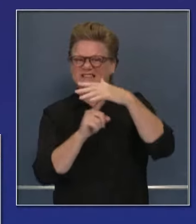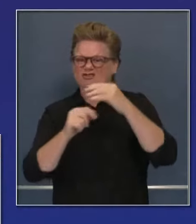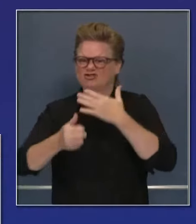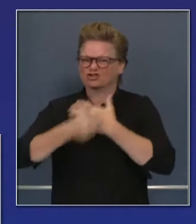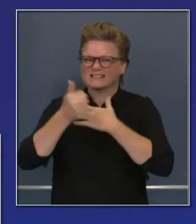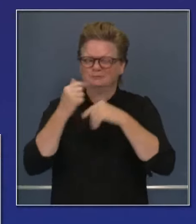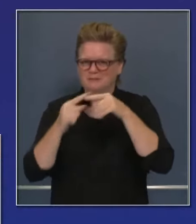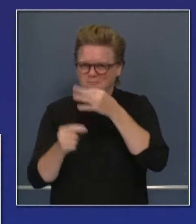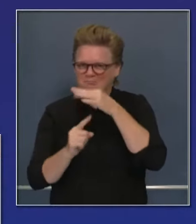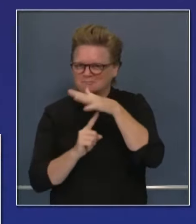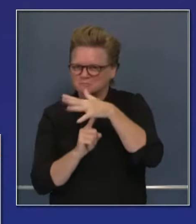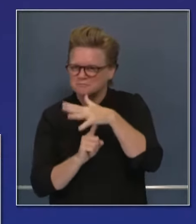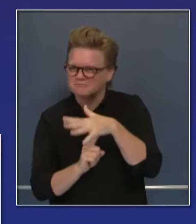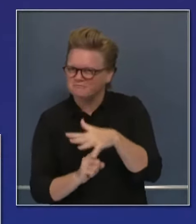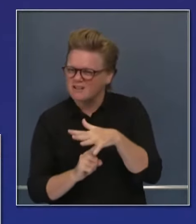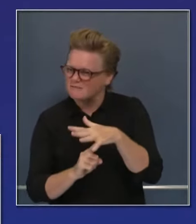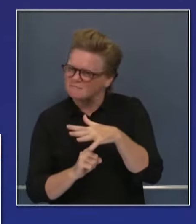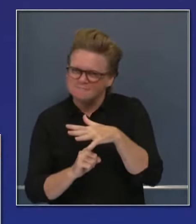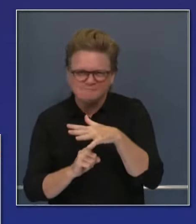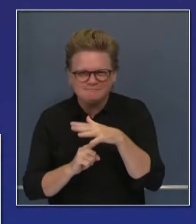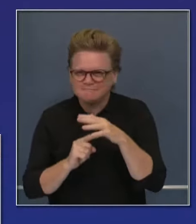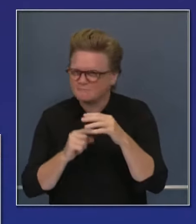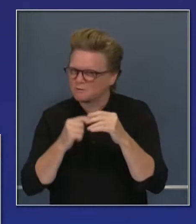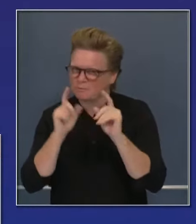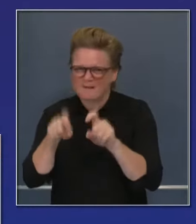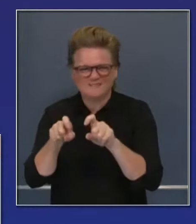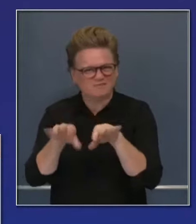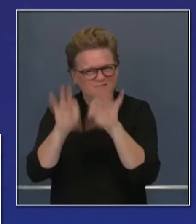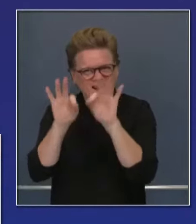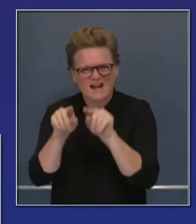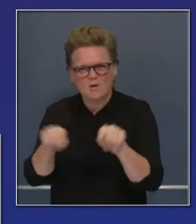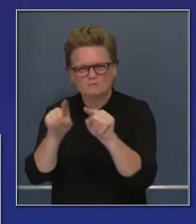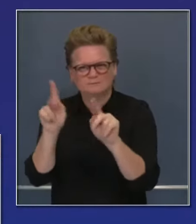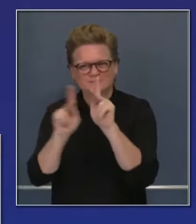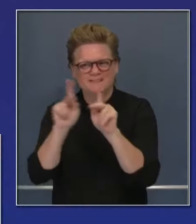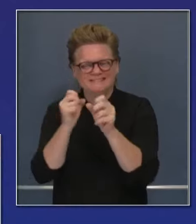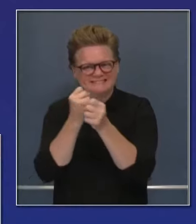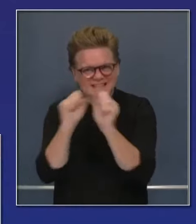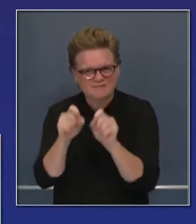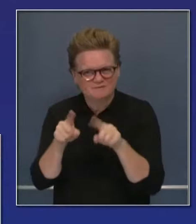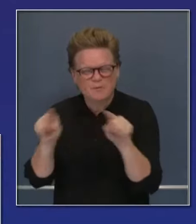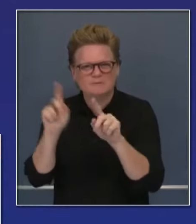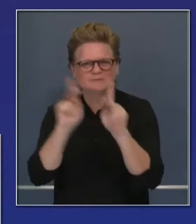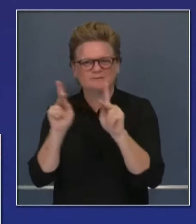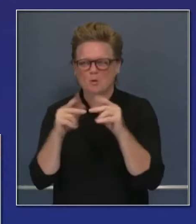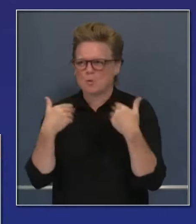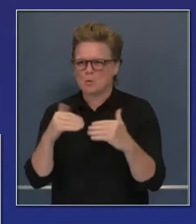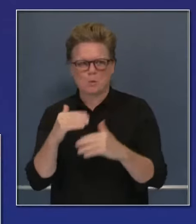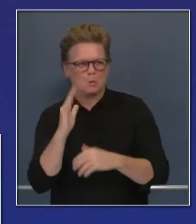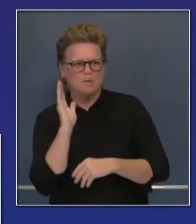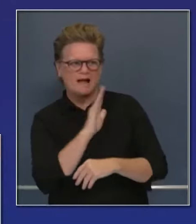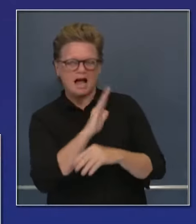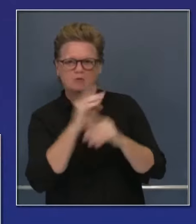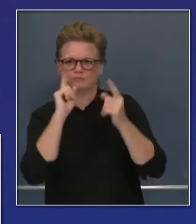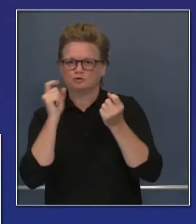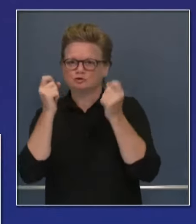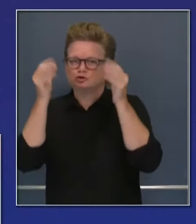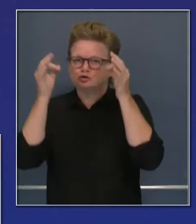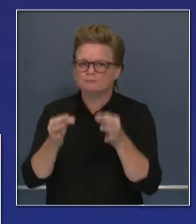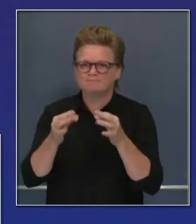a decision, which was a right decision, to evacuate as many people as they did. I can assure you, though safety